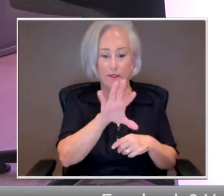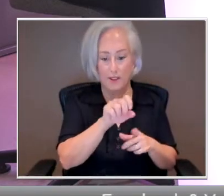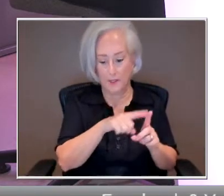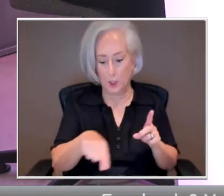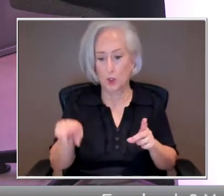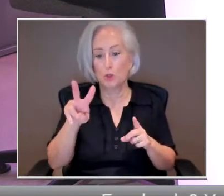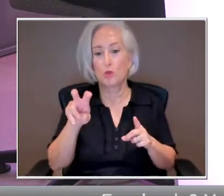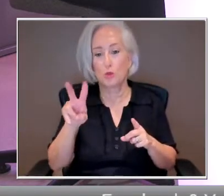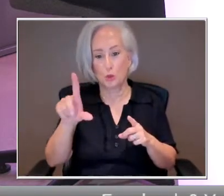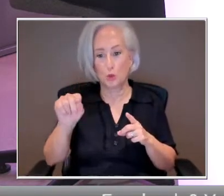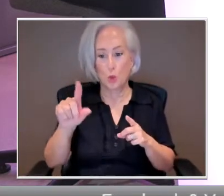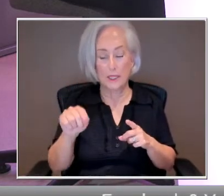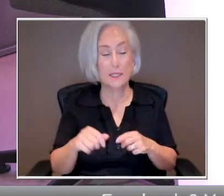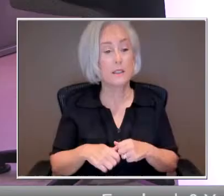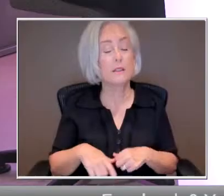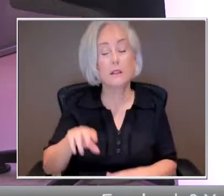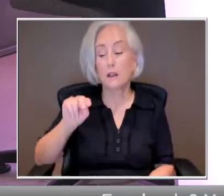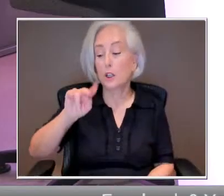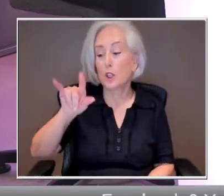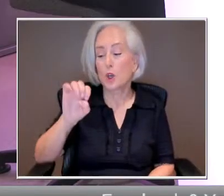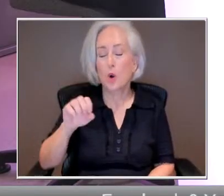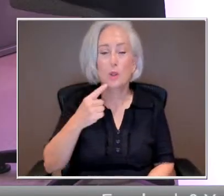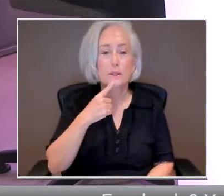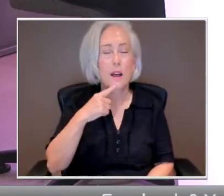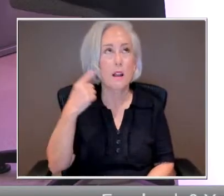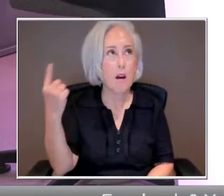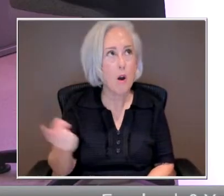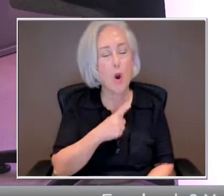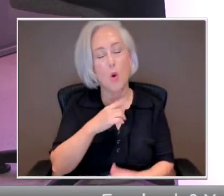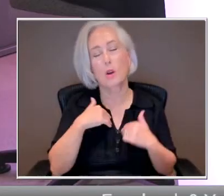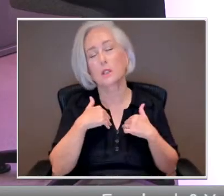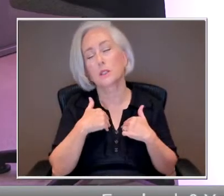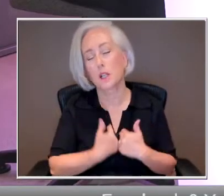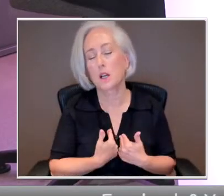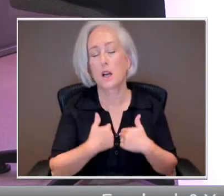she was in a constant state of exhaustion. Was that because